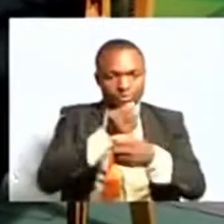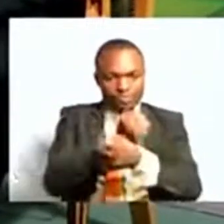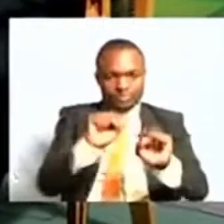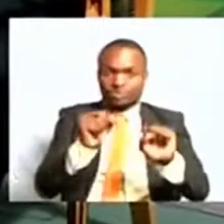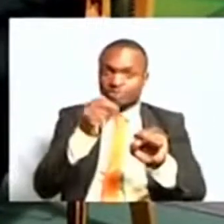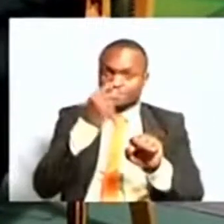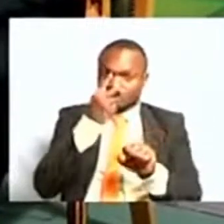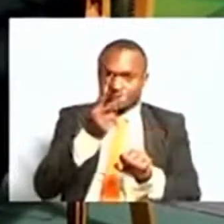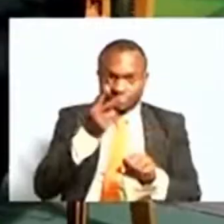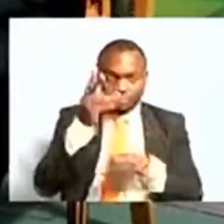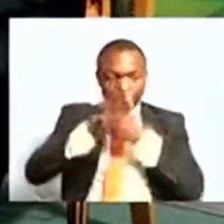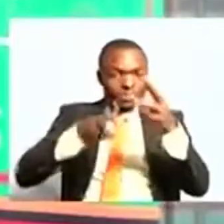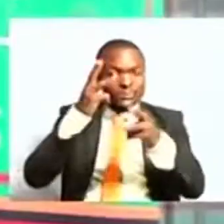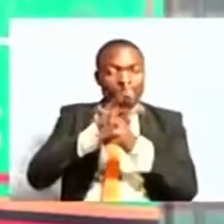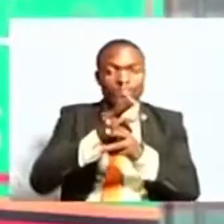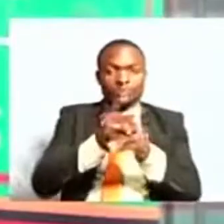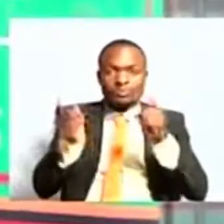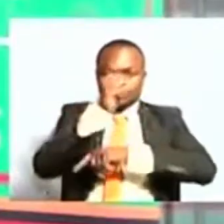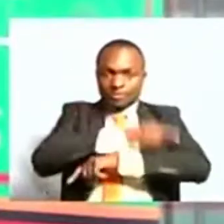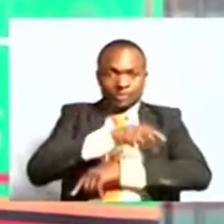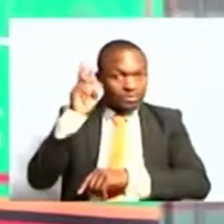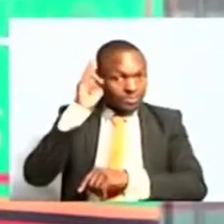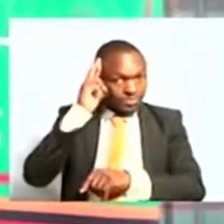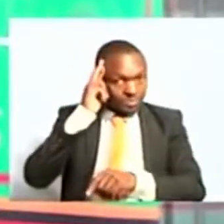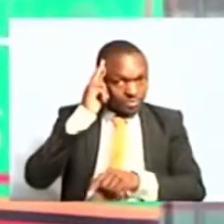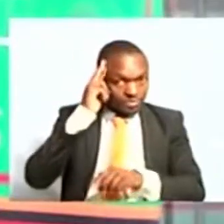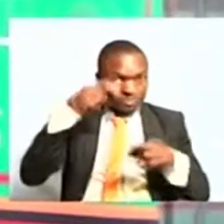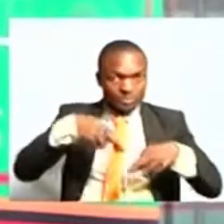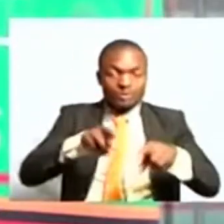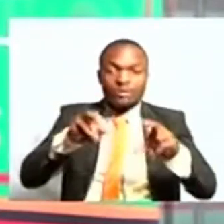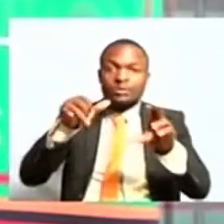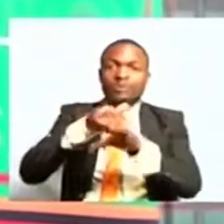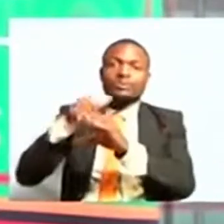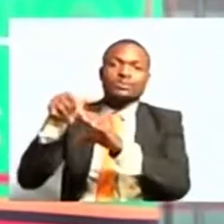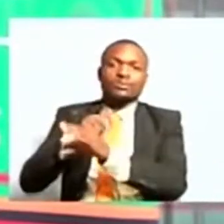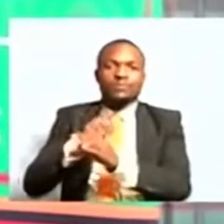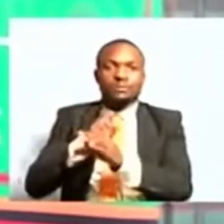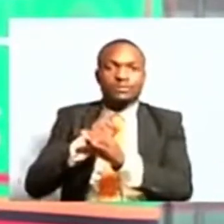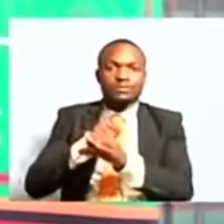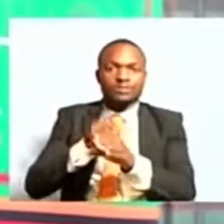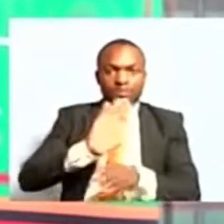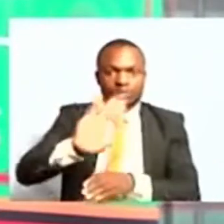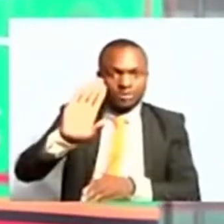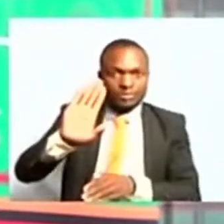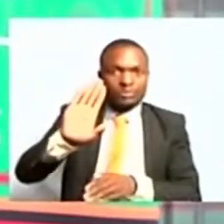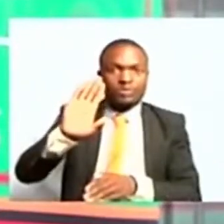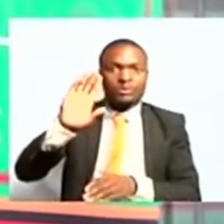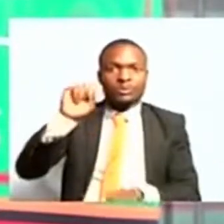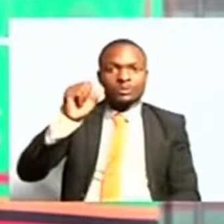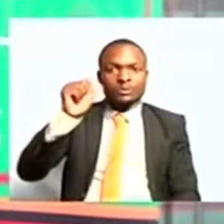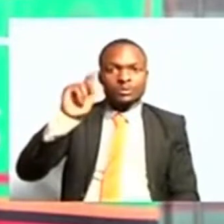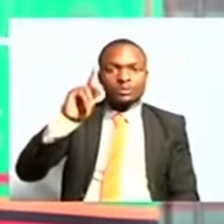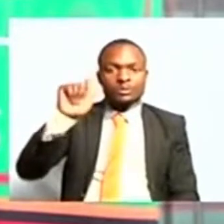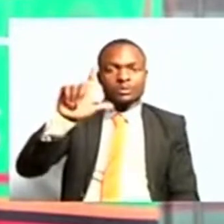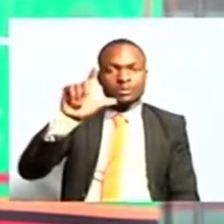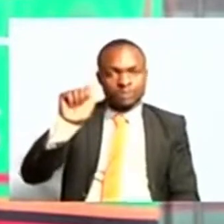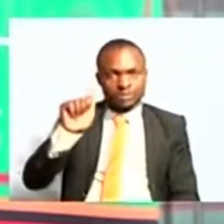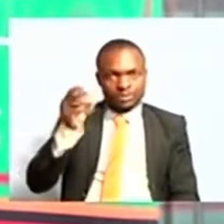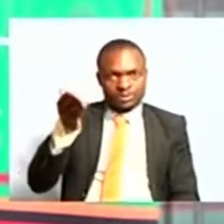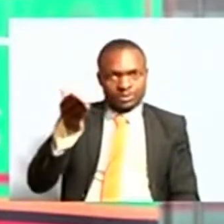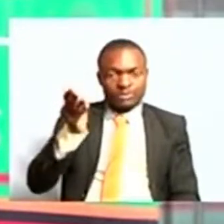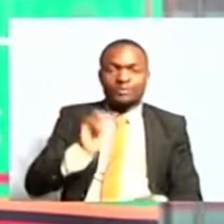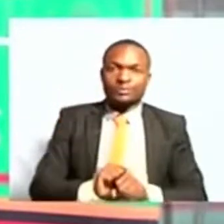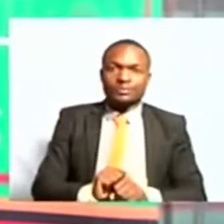at the World Day of Remembrance of Road Traffic Victims, and my guest was Miss Linda Mwo